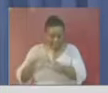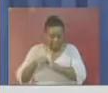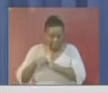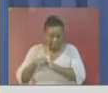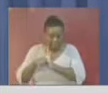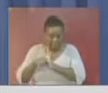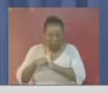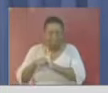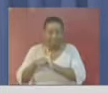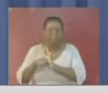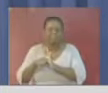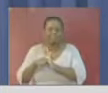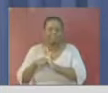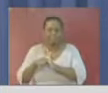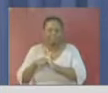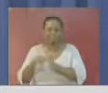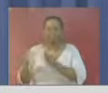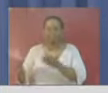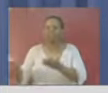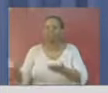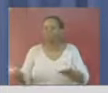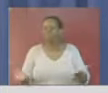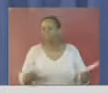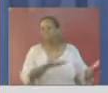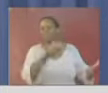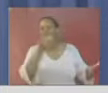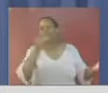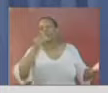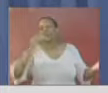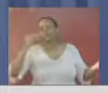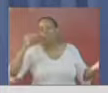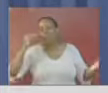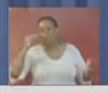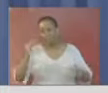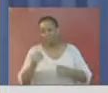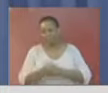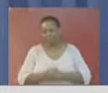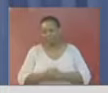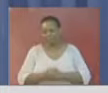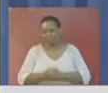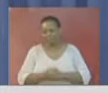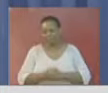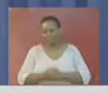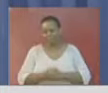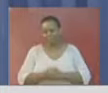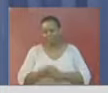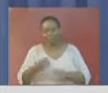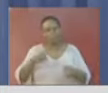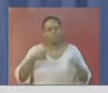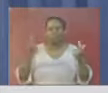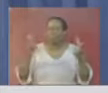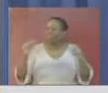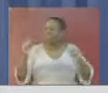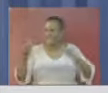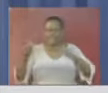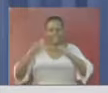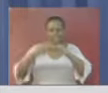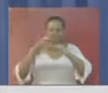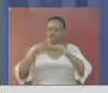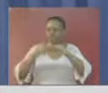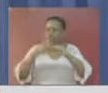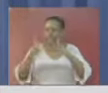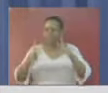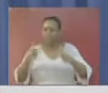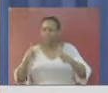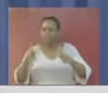be released and you can go home. How we're trying to increase the numbers of persons that we can manage. We've always said that this repatriation